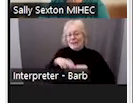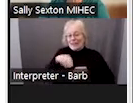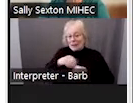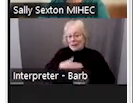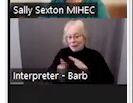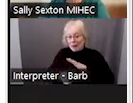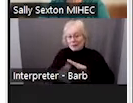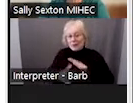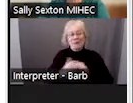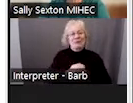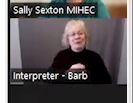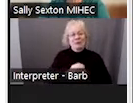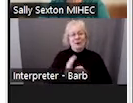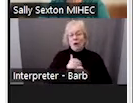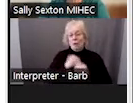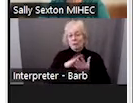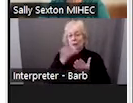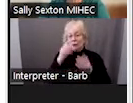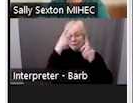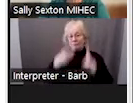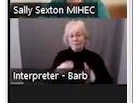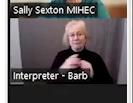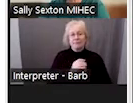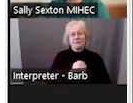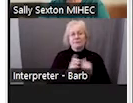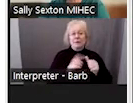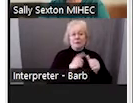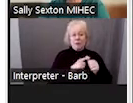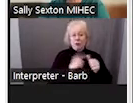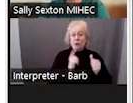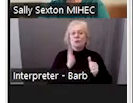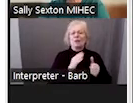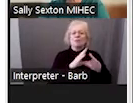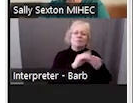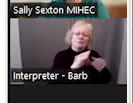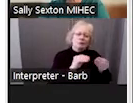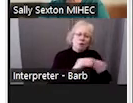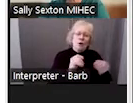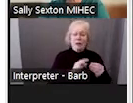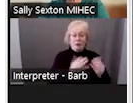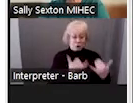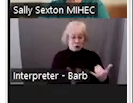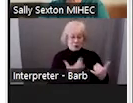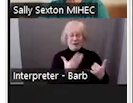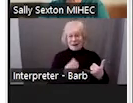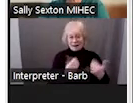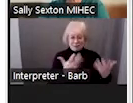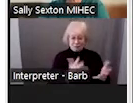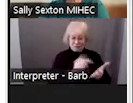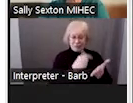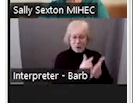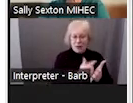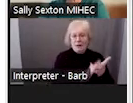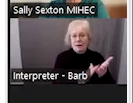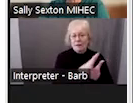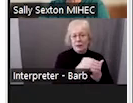objectives for this event is after hearing about the experiences of current and graduate college students, participants